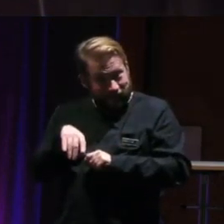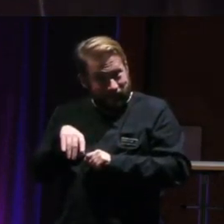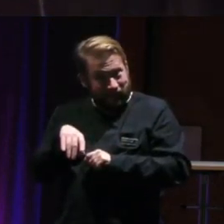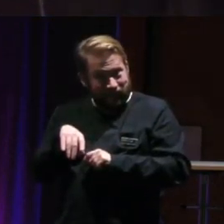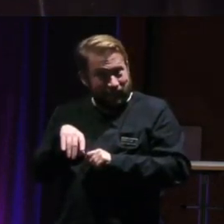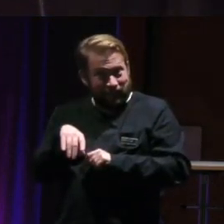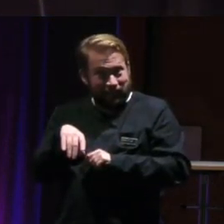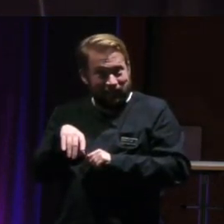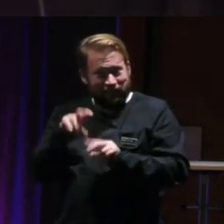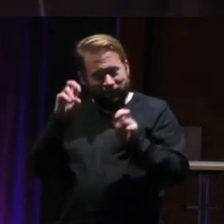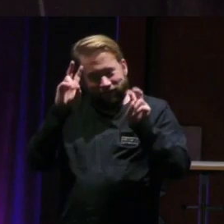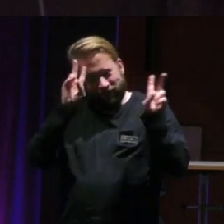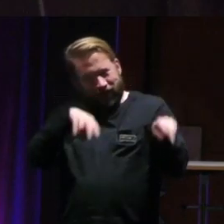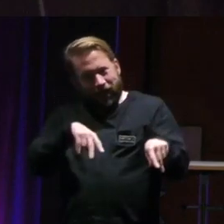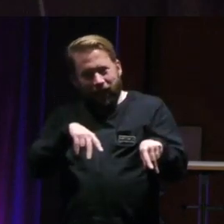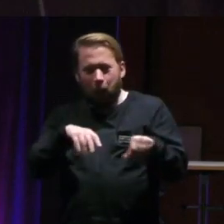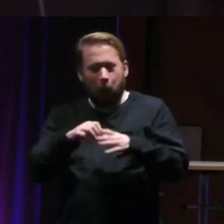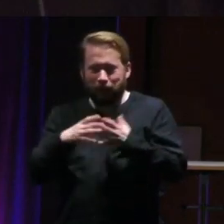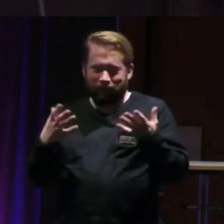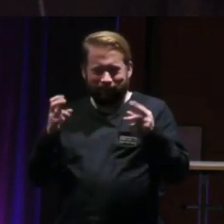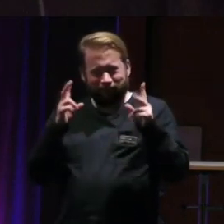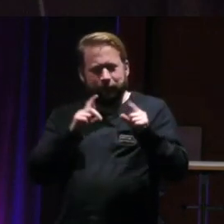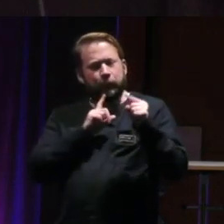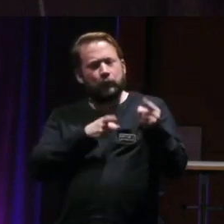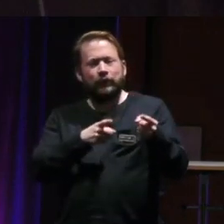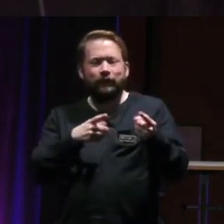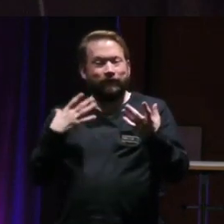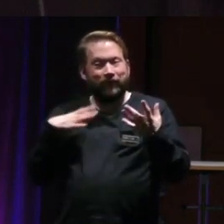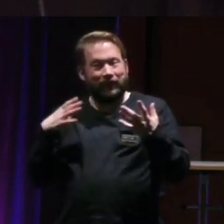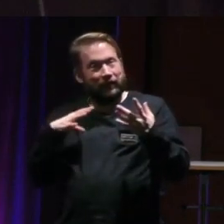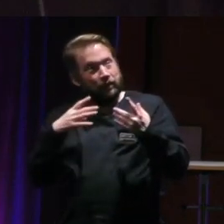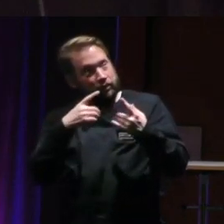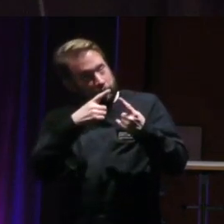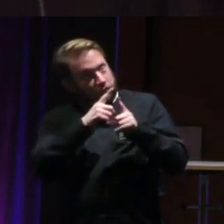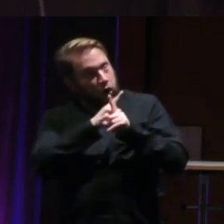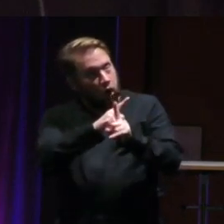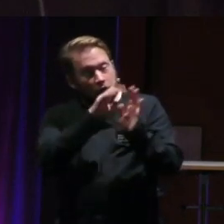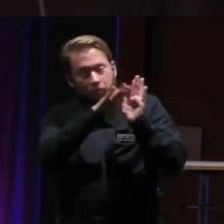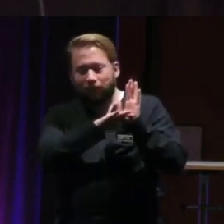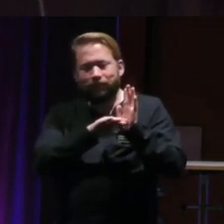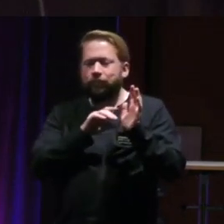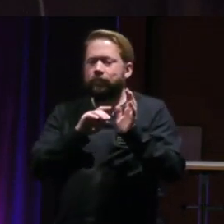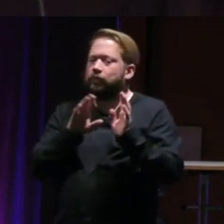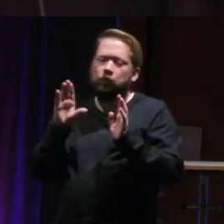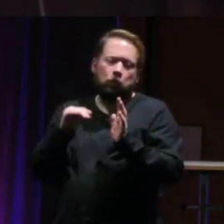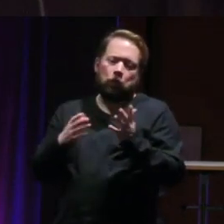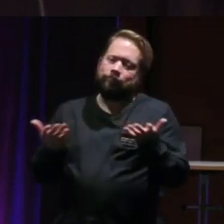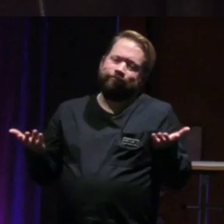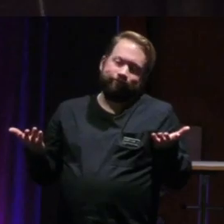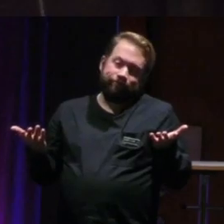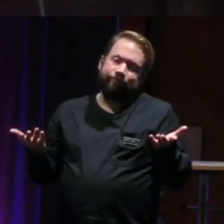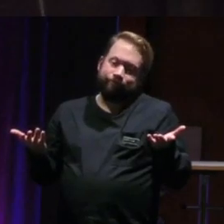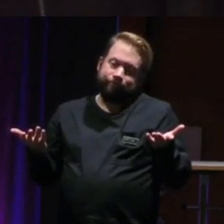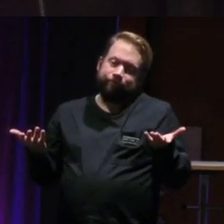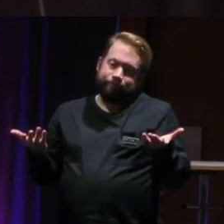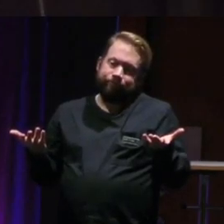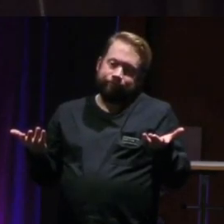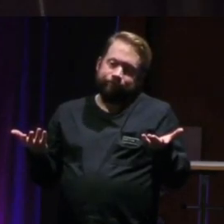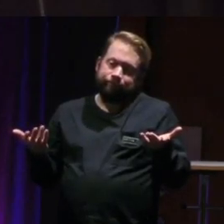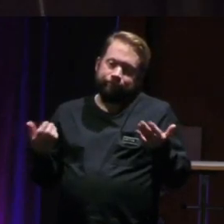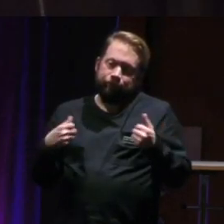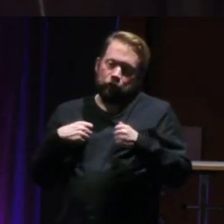left the job because they didn't want to teach like this. and they can like, they can find